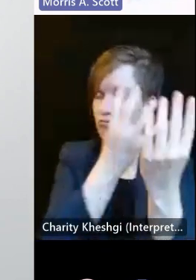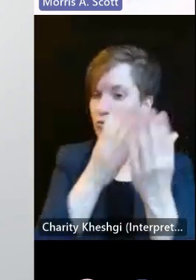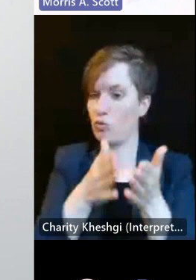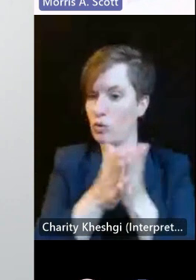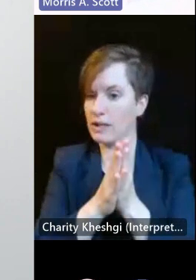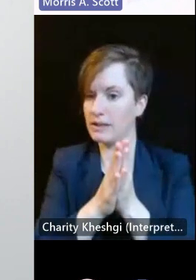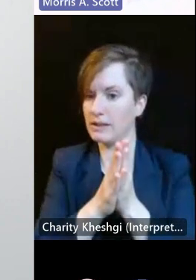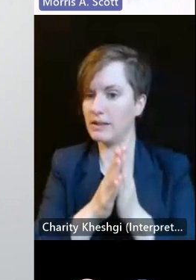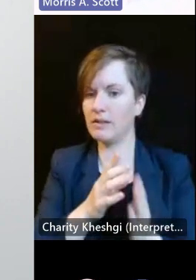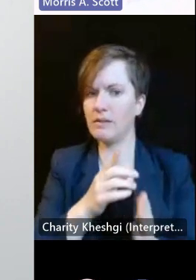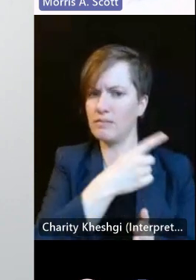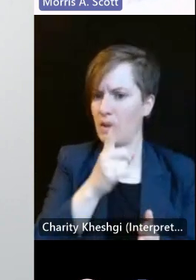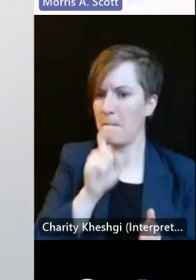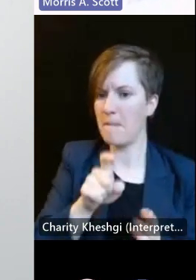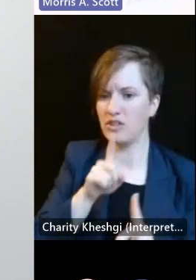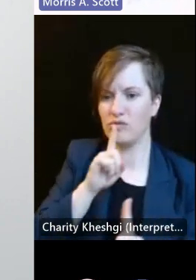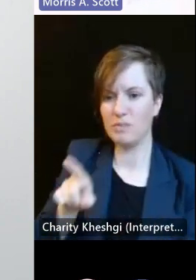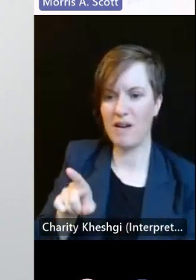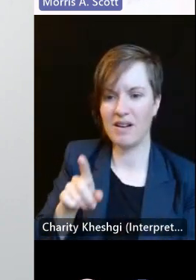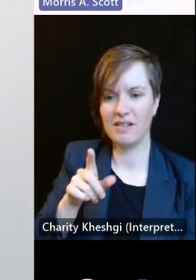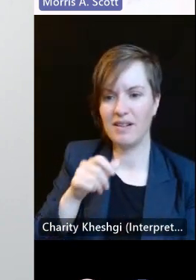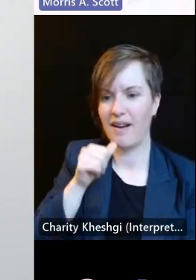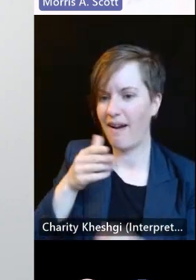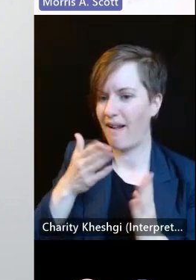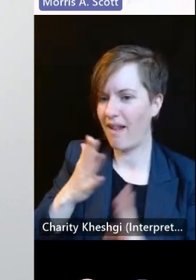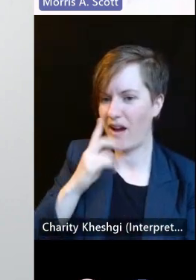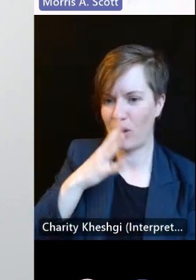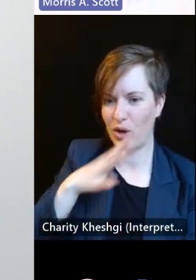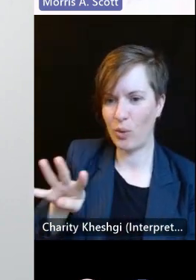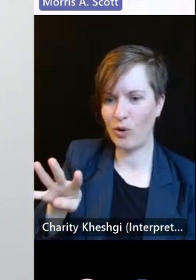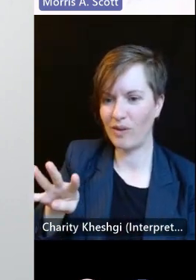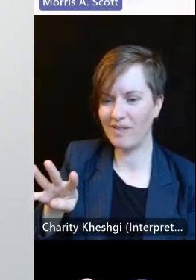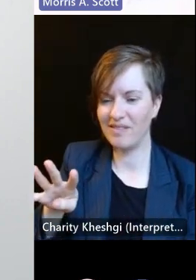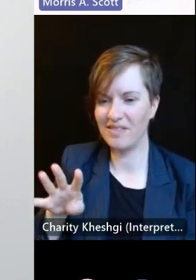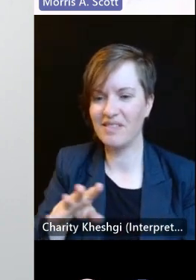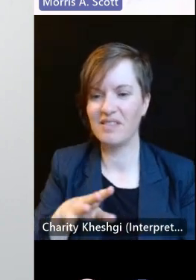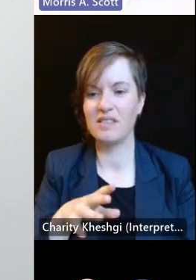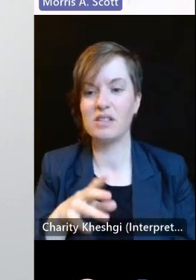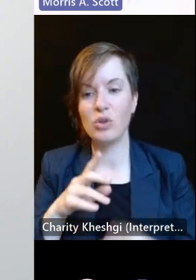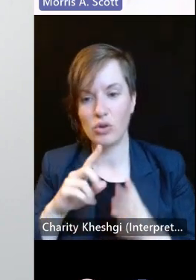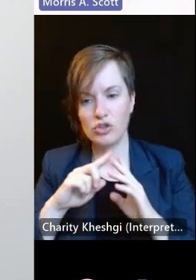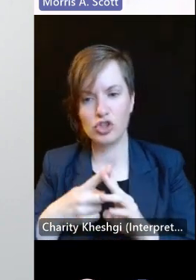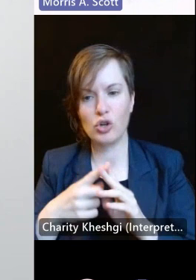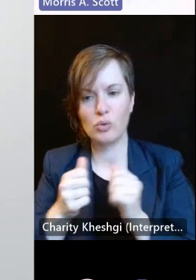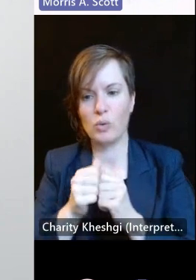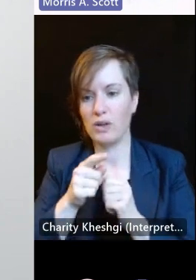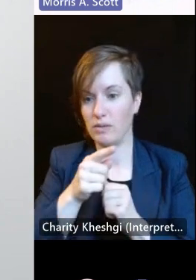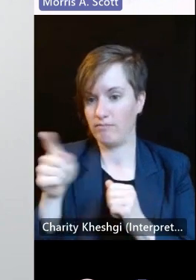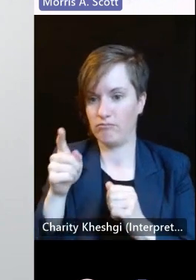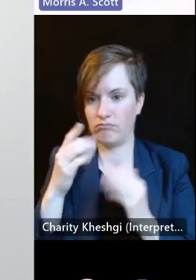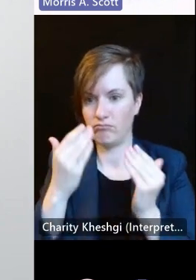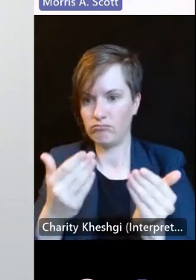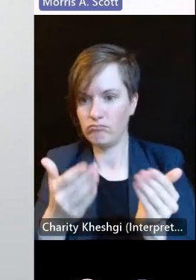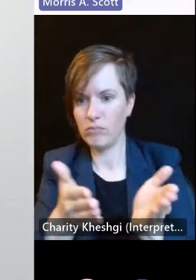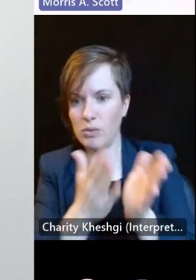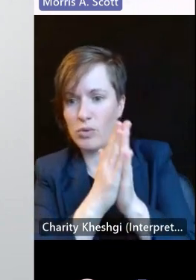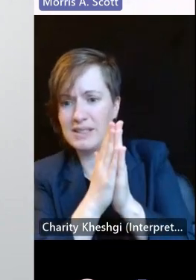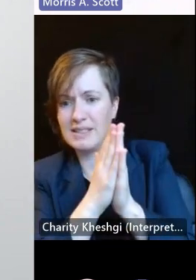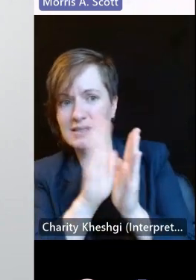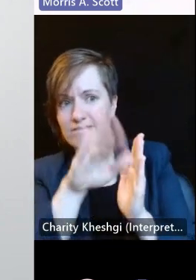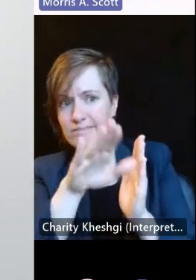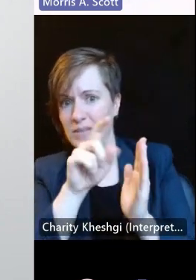or fashion. It cannot be ignored, but it all starts with making that request for a reasonable accommodation or